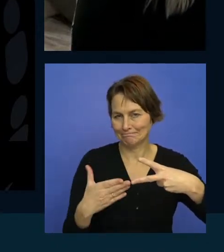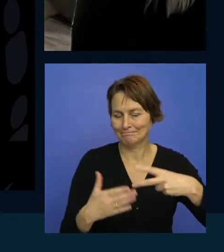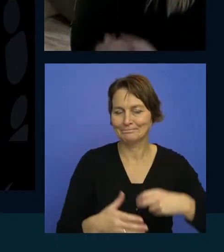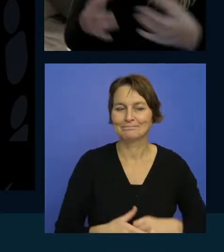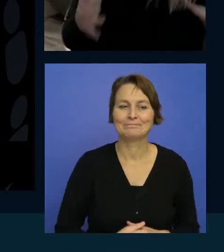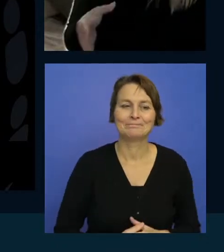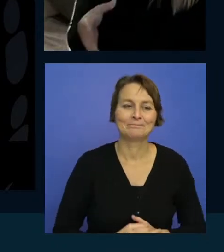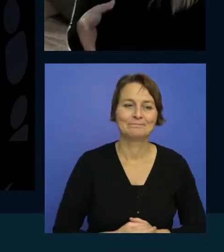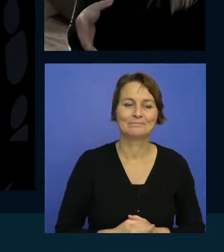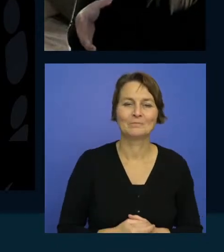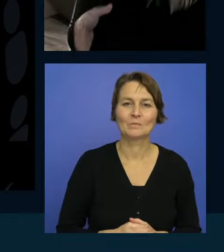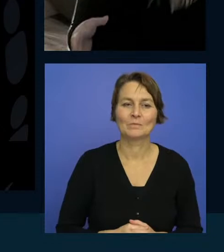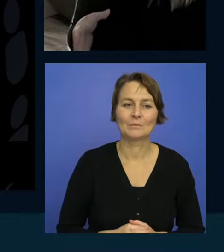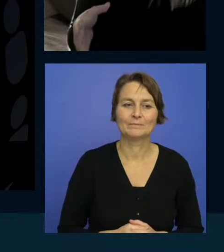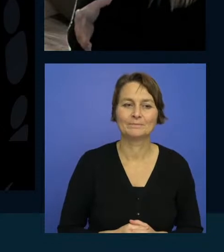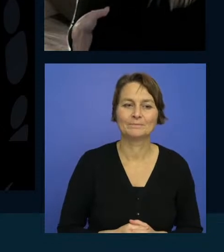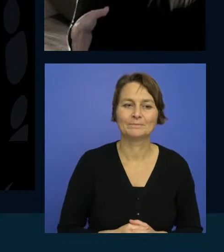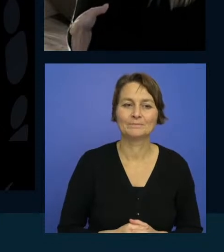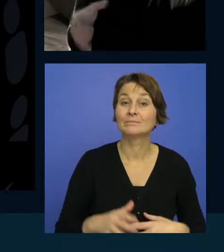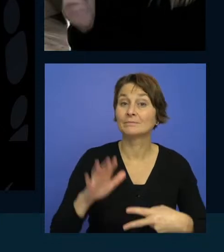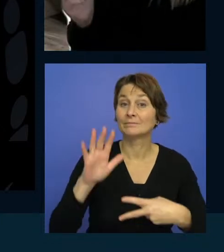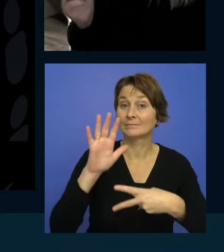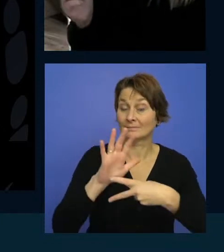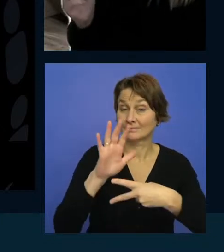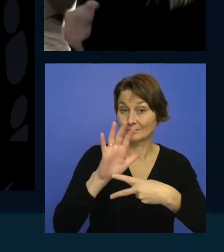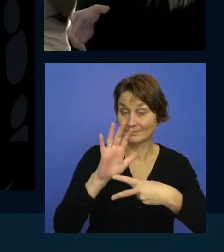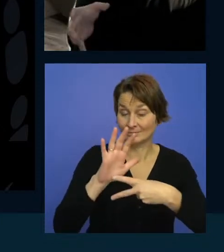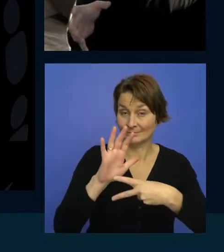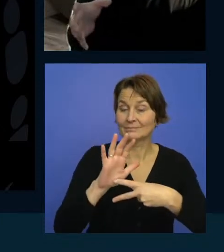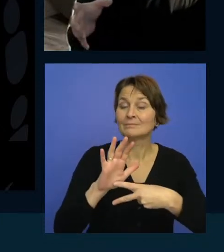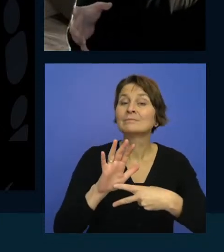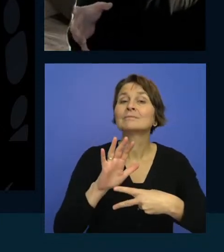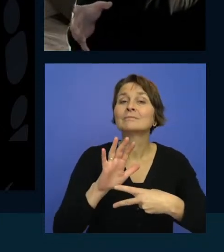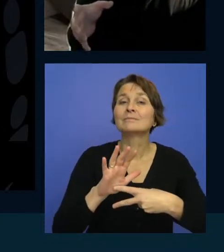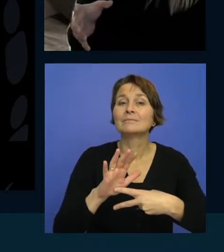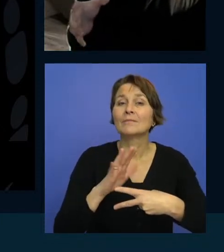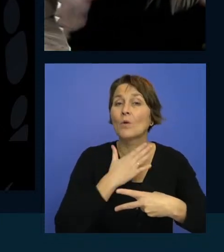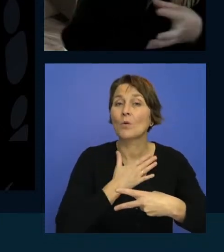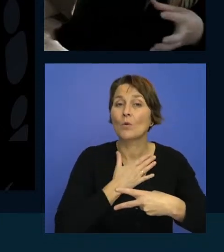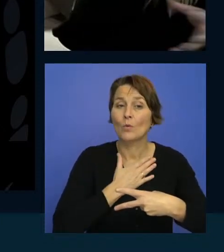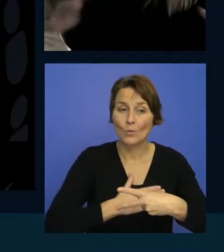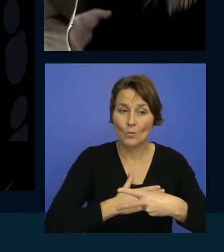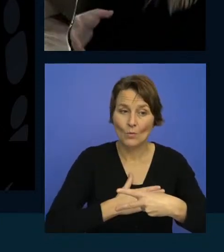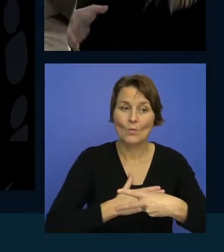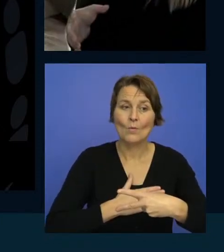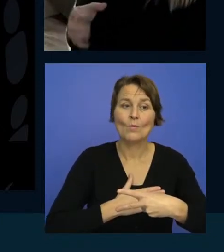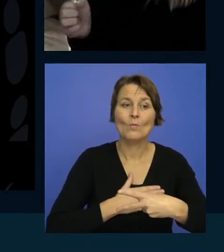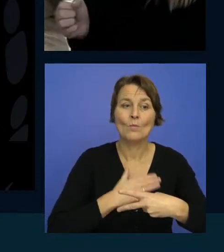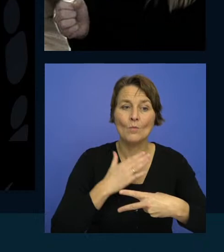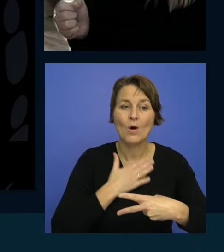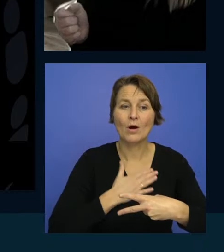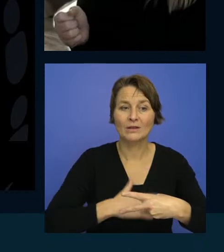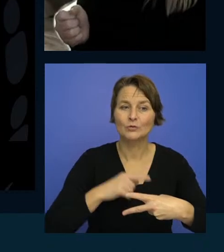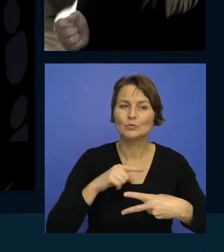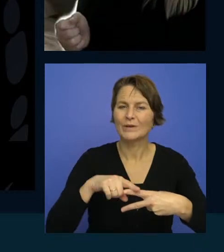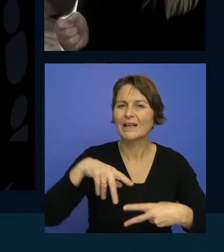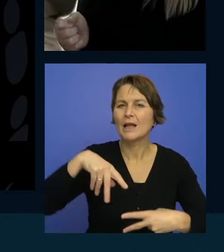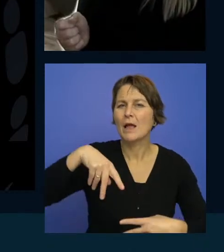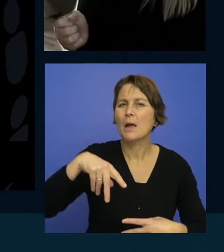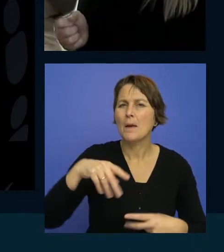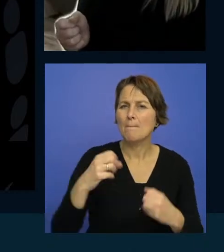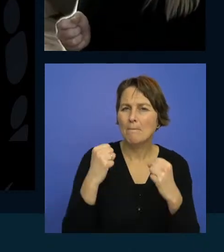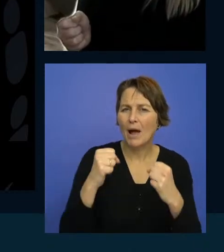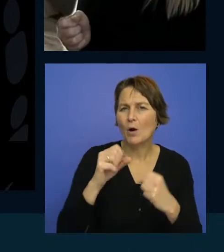presentation today. First one will be focusing on bringing Power BI and Teams together. And this is a quite